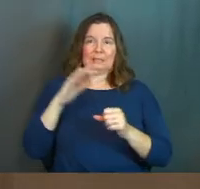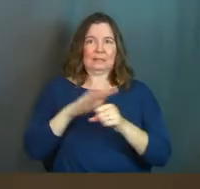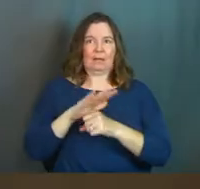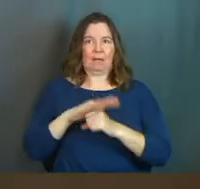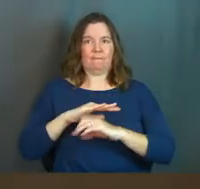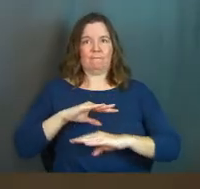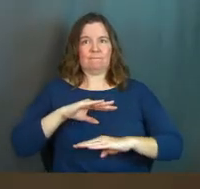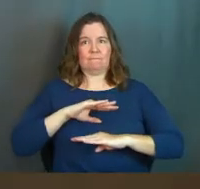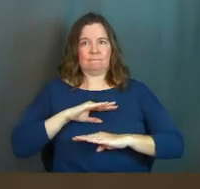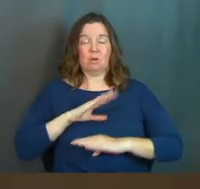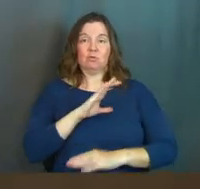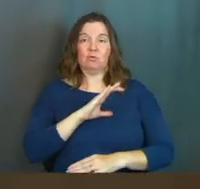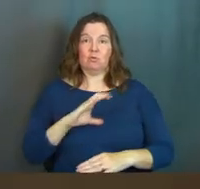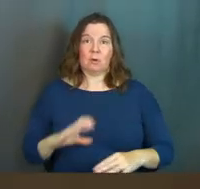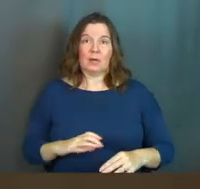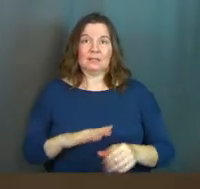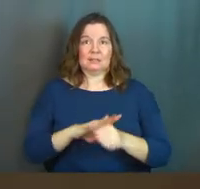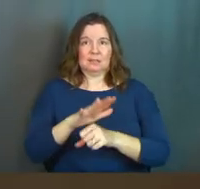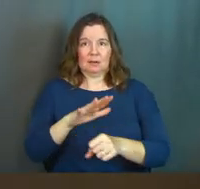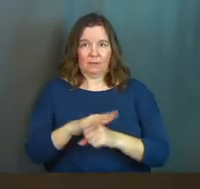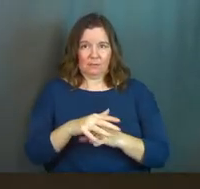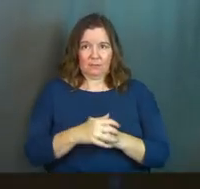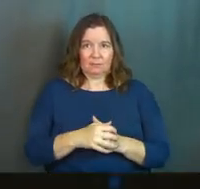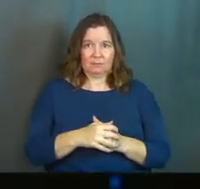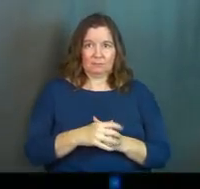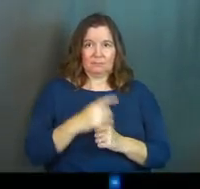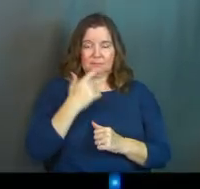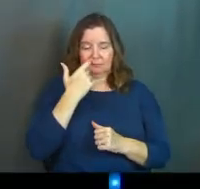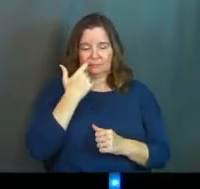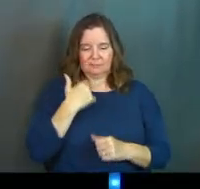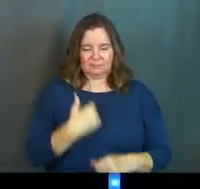enough. Christ is enough.